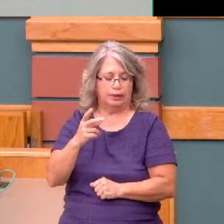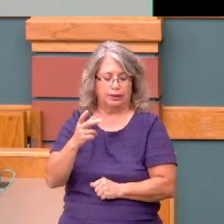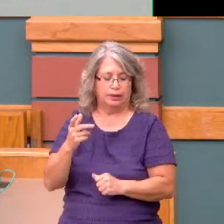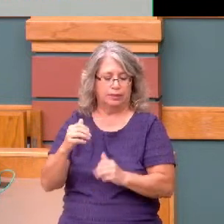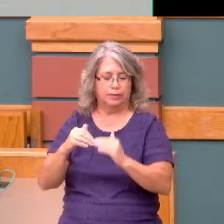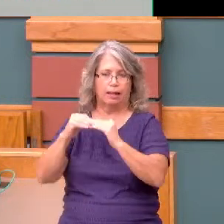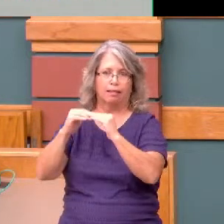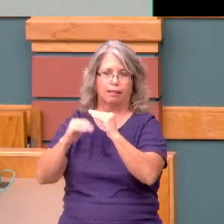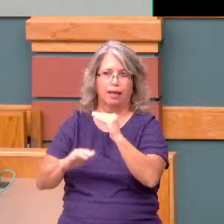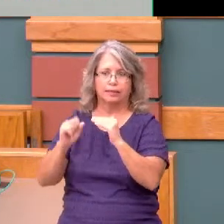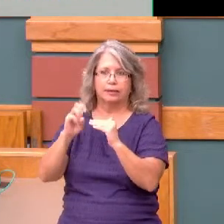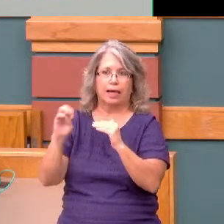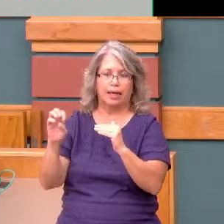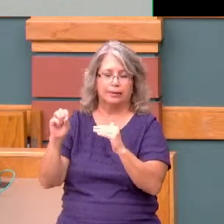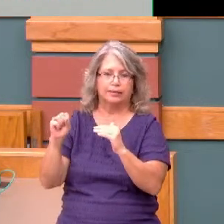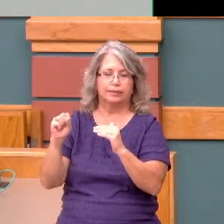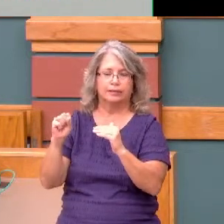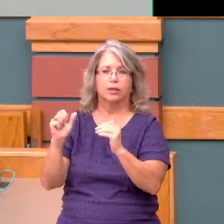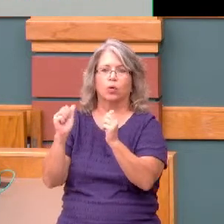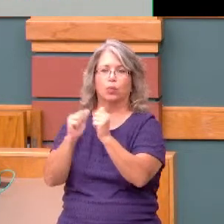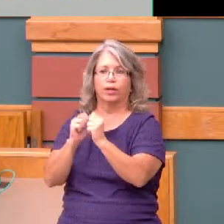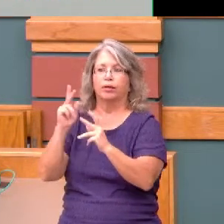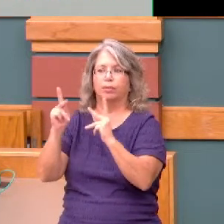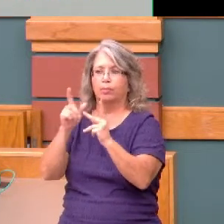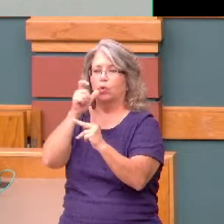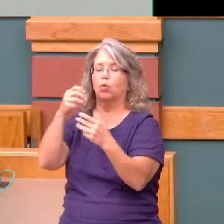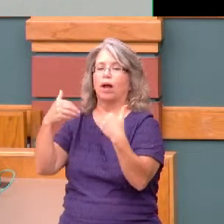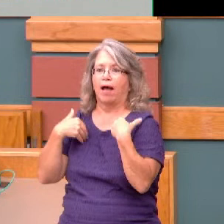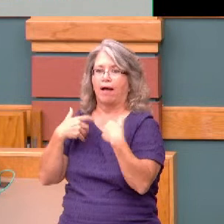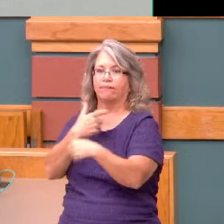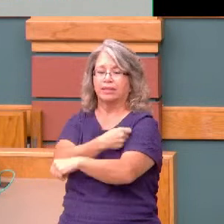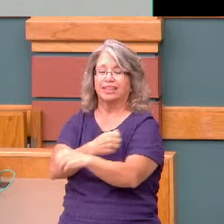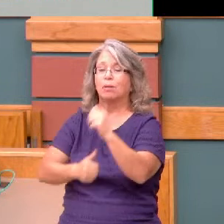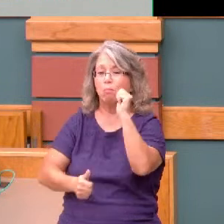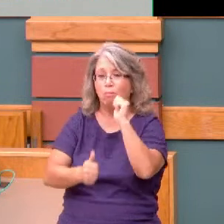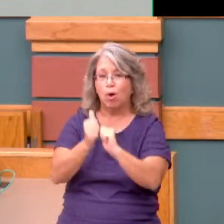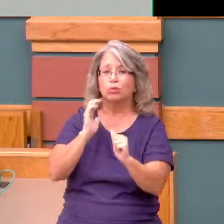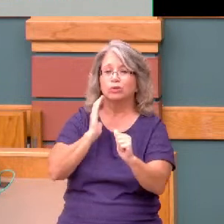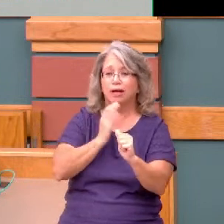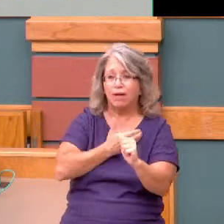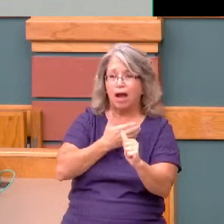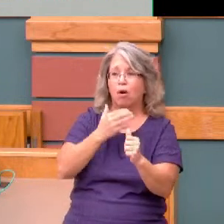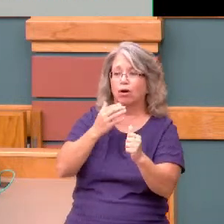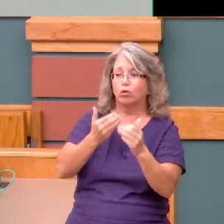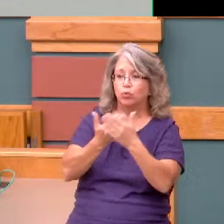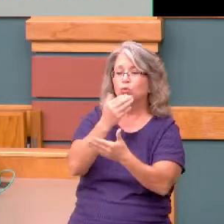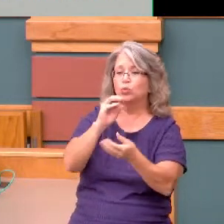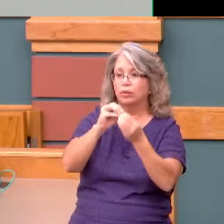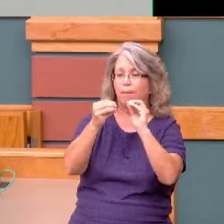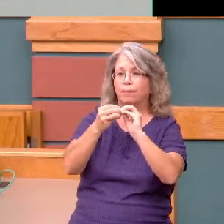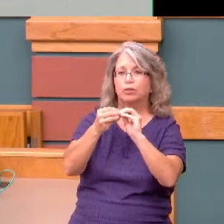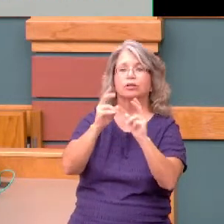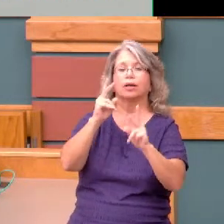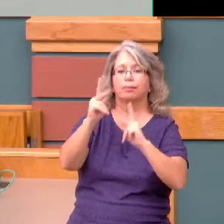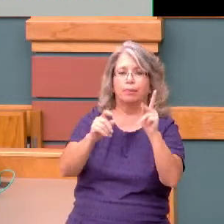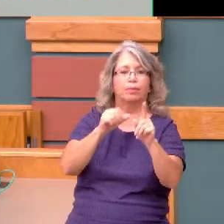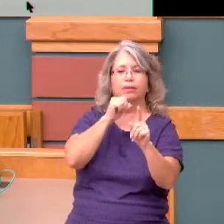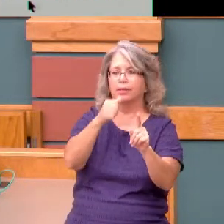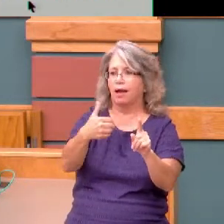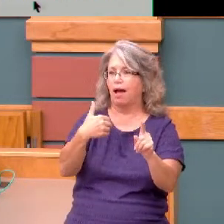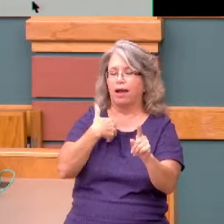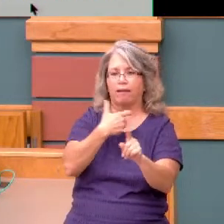cases in that case. So overall, the majority of cases are unvaccinated. And we have more cases in the 0